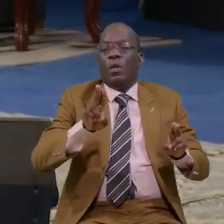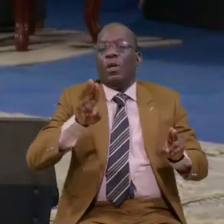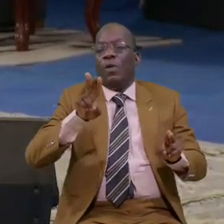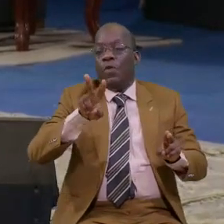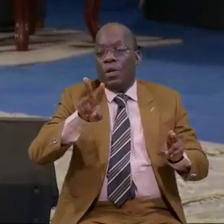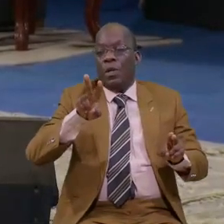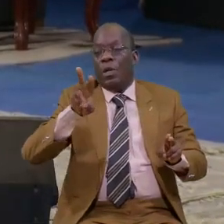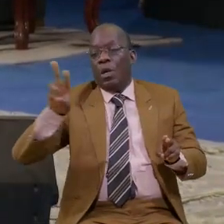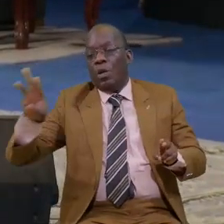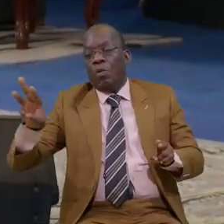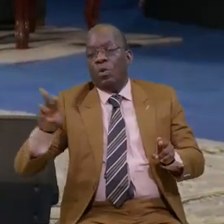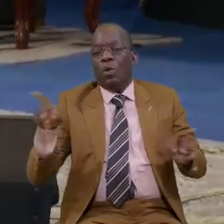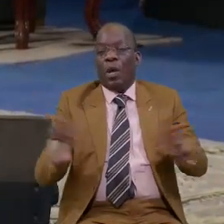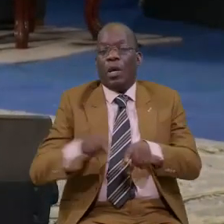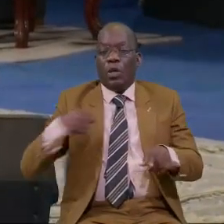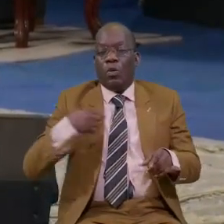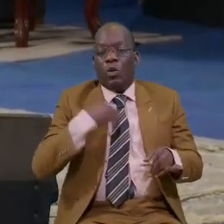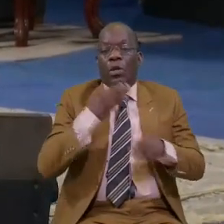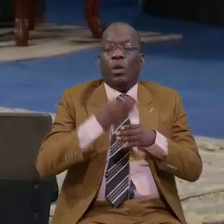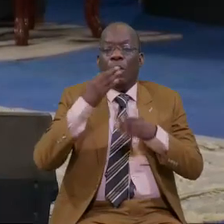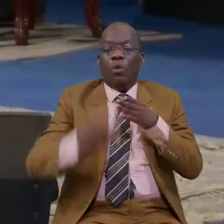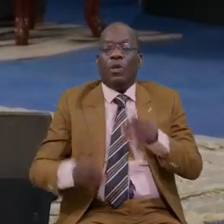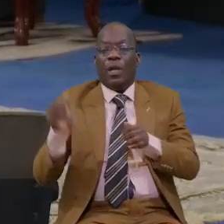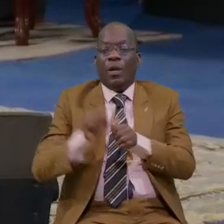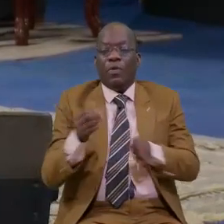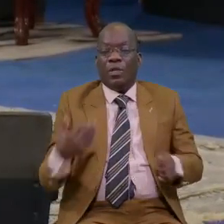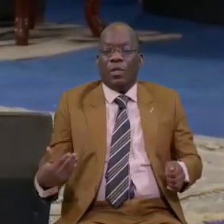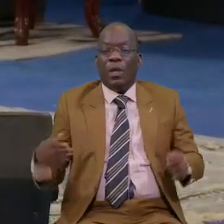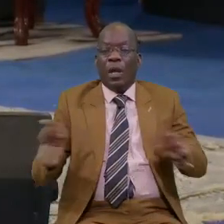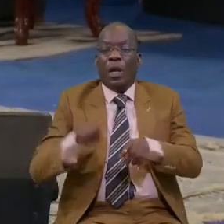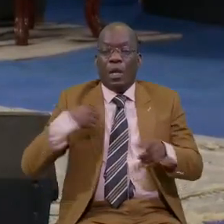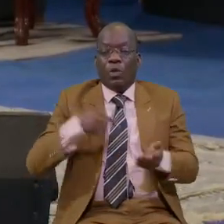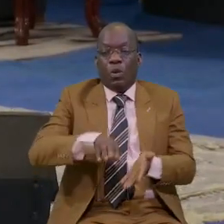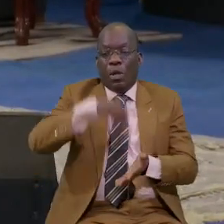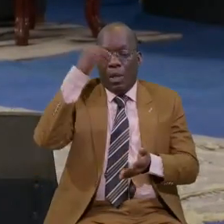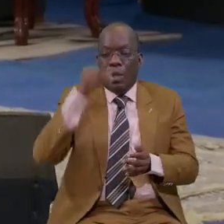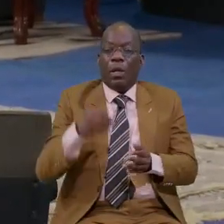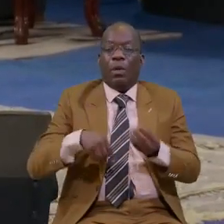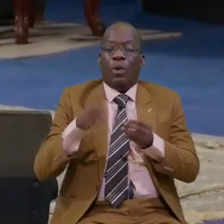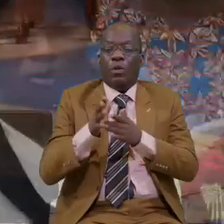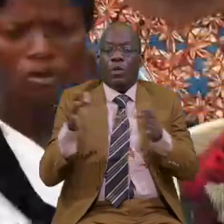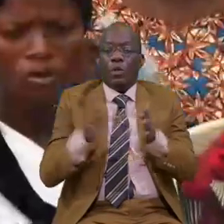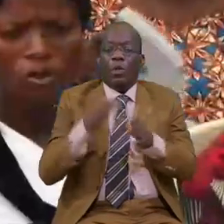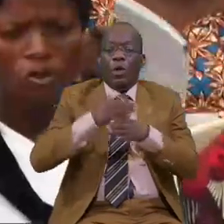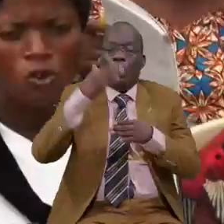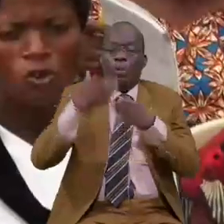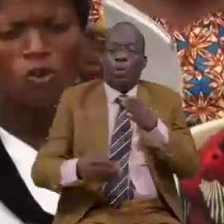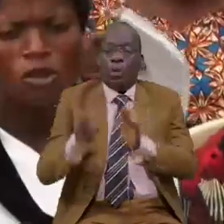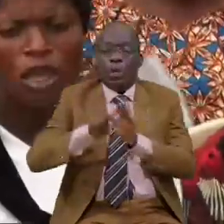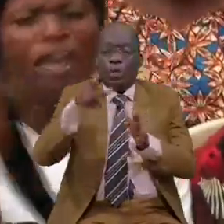everything, as we learn about this Jesus, completeness of blessing in your life.